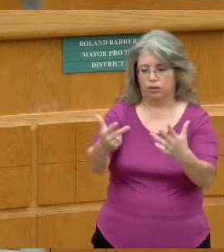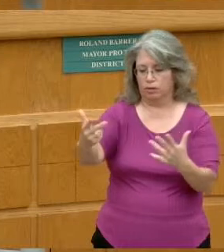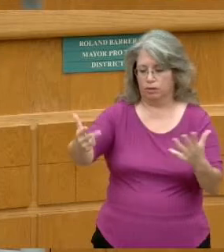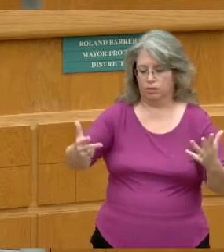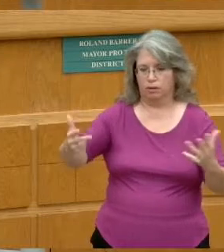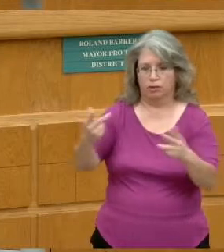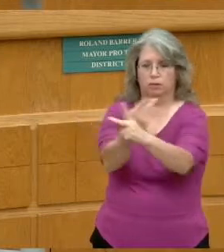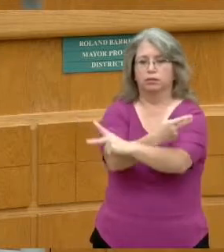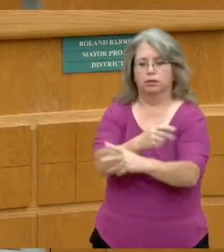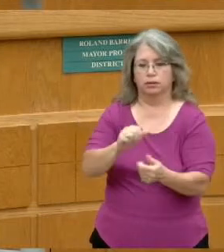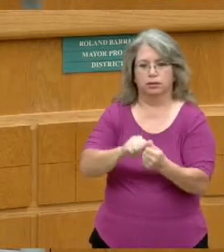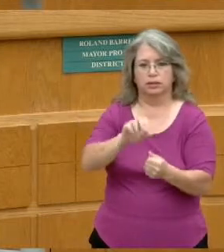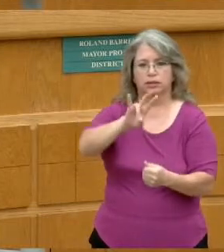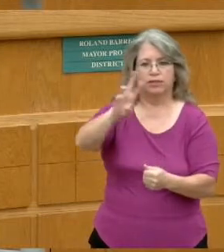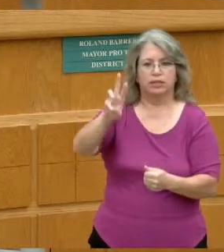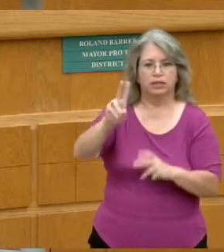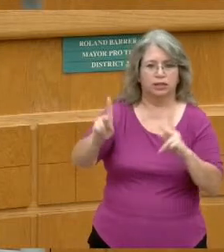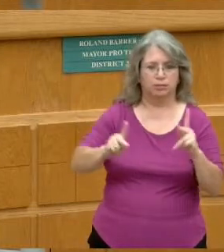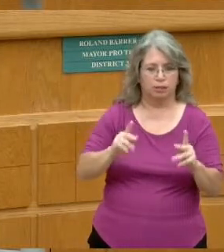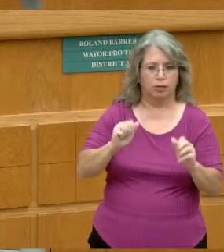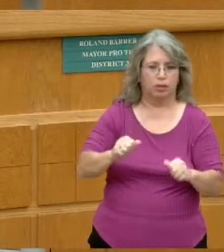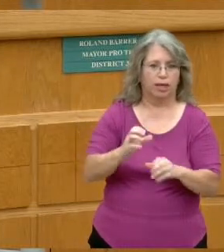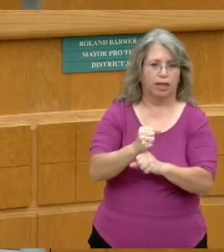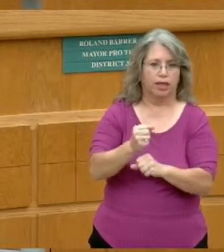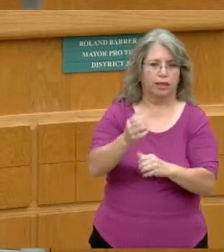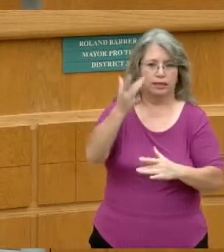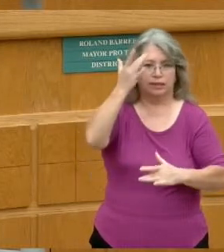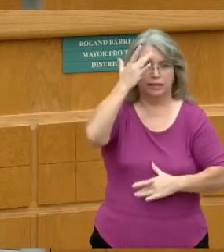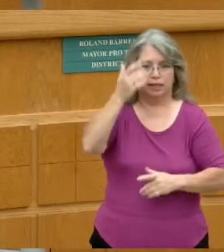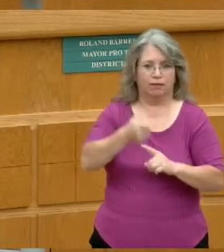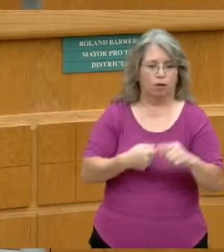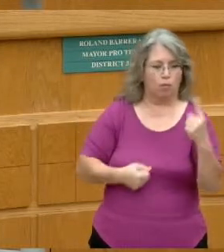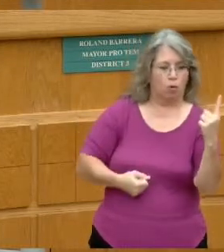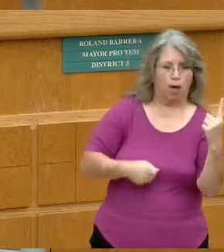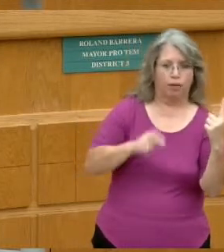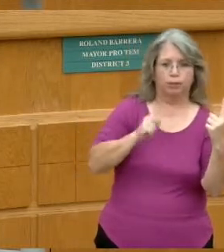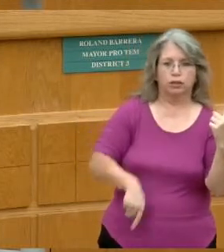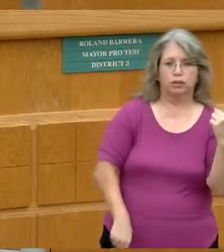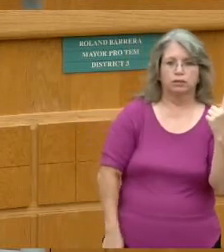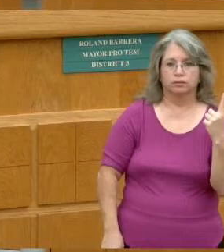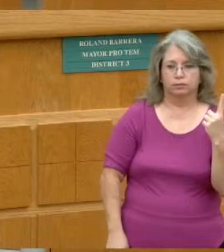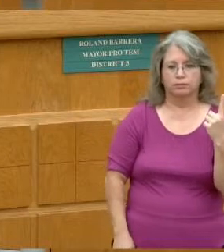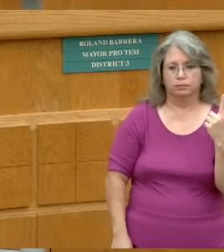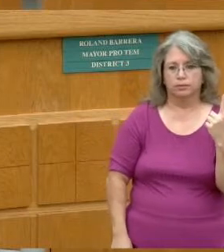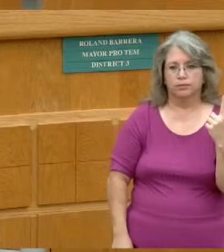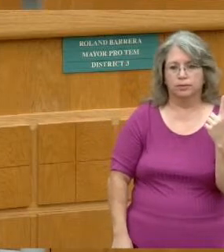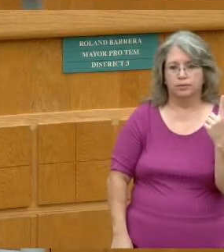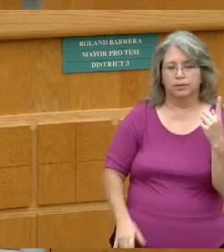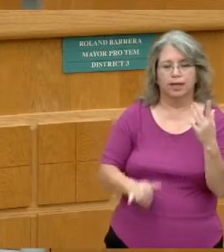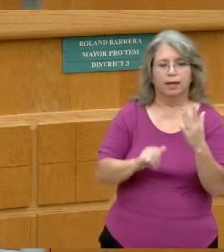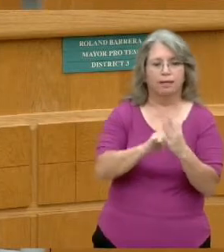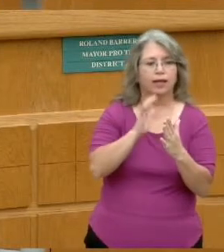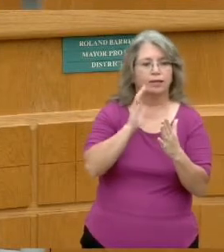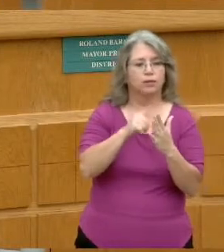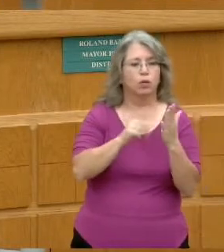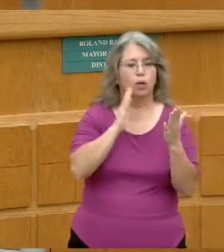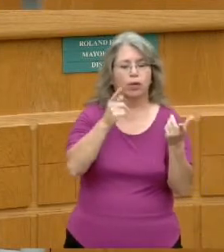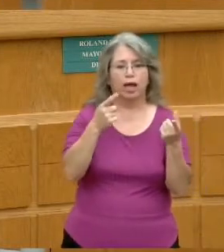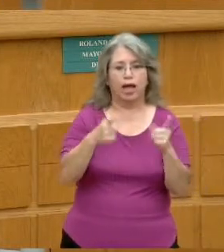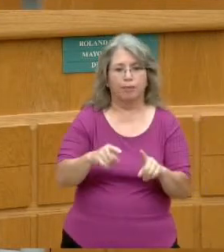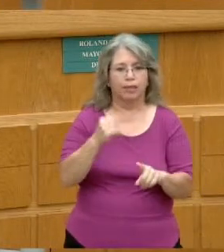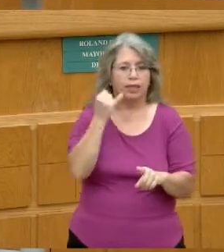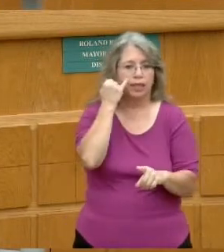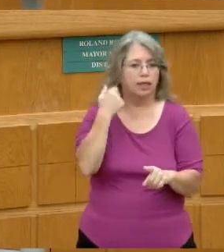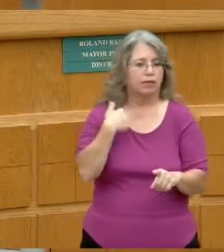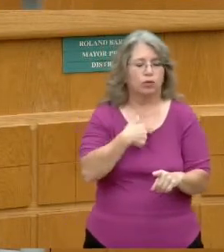starting today at this rate of 2.9, which is what it would be if we weren't doing anything. If we weren't social distancing, if we weren't doing things to stop the